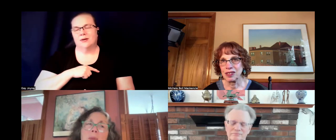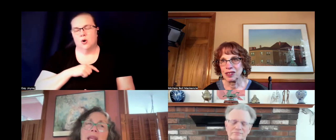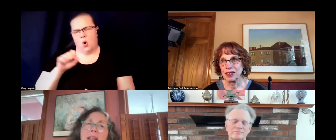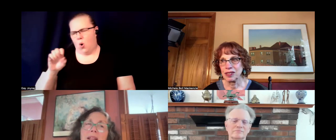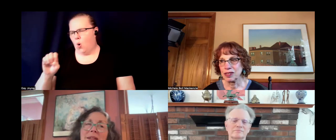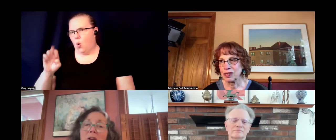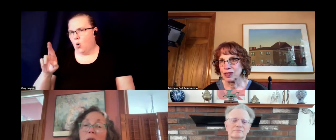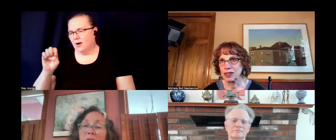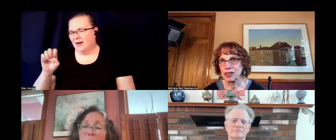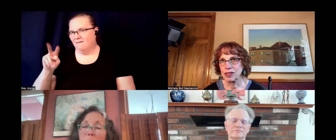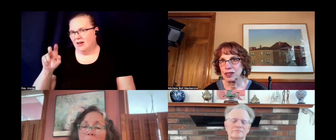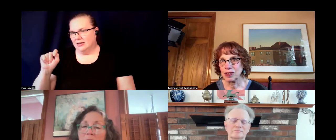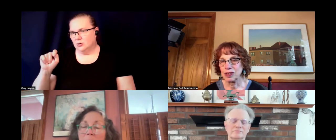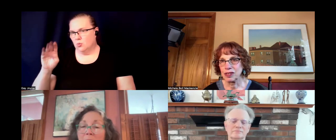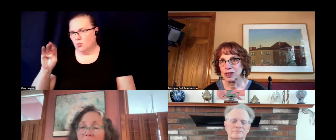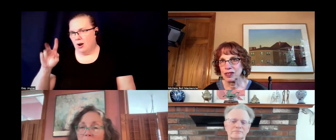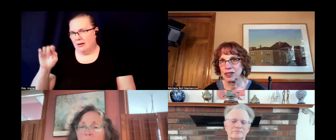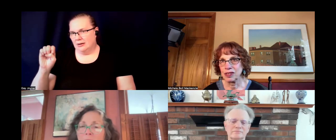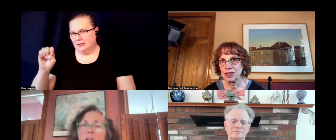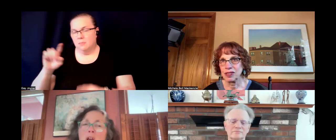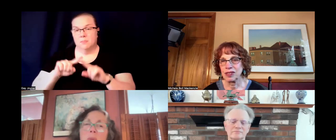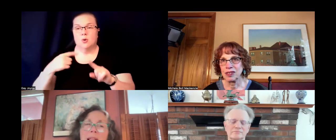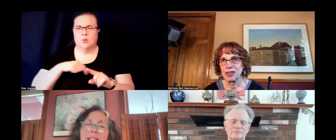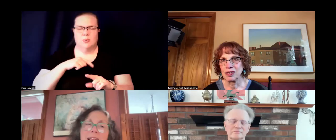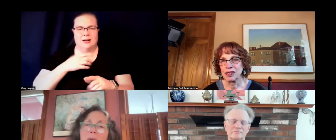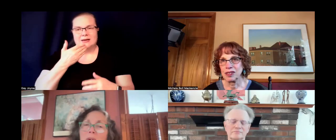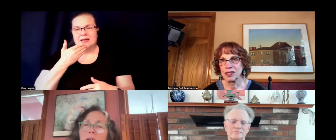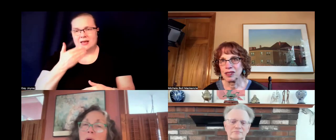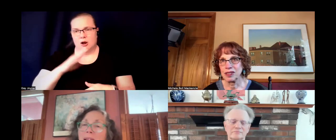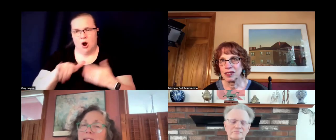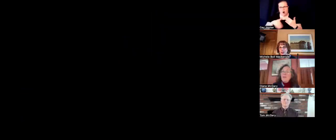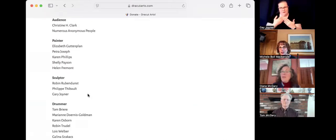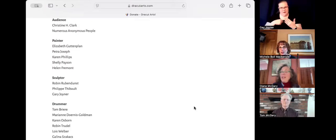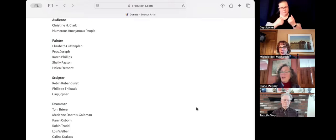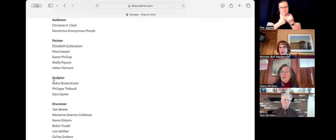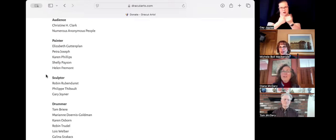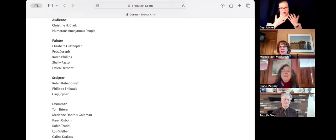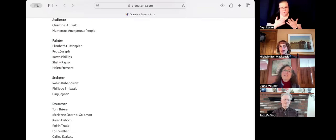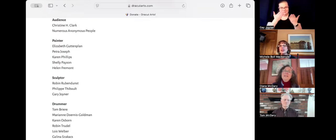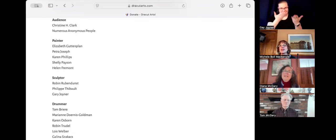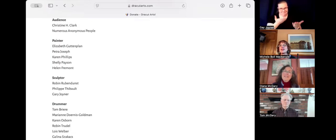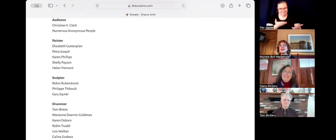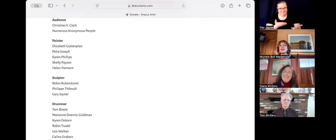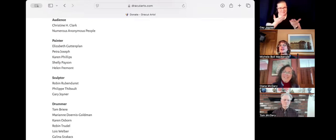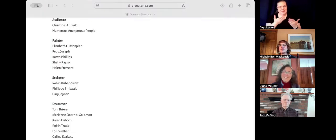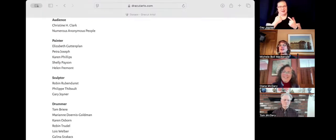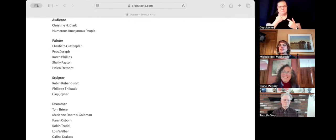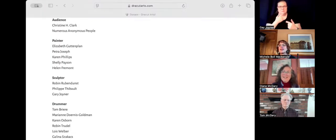sponsors for making this and all of our programs possible. Please let them know and tell them thank you.